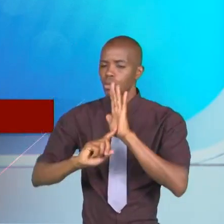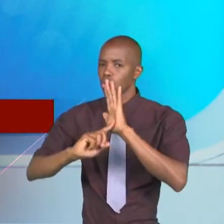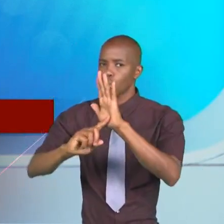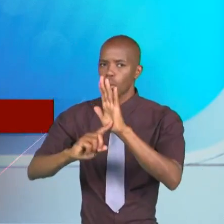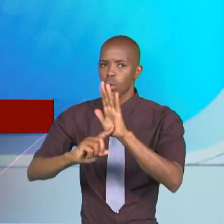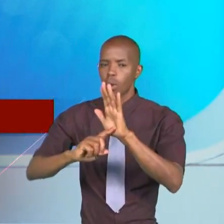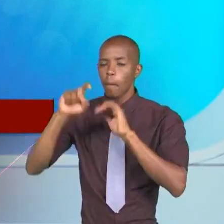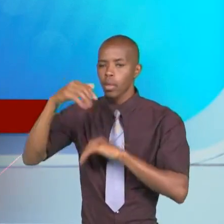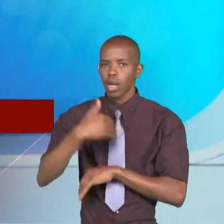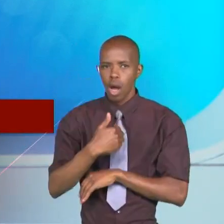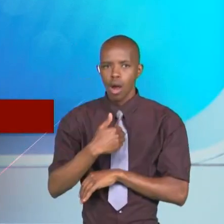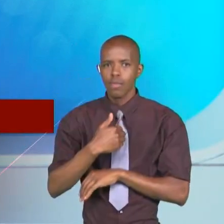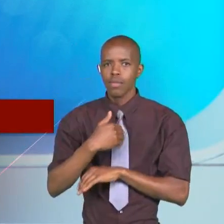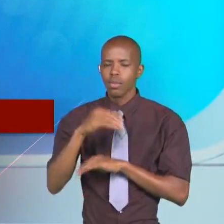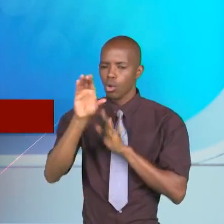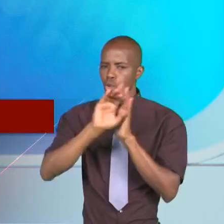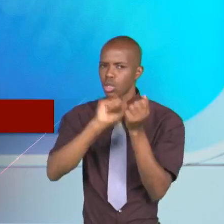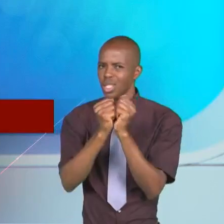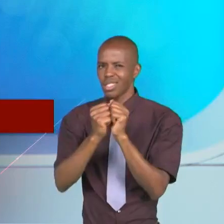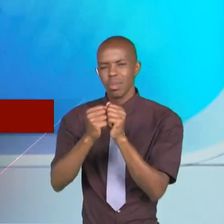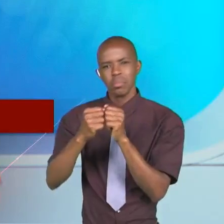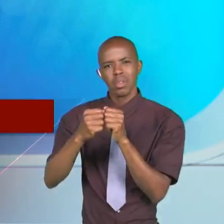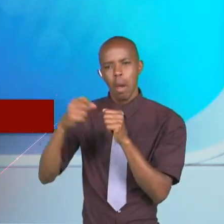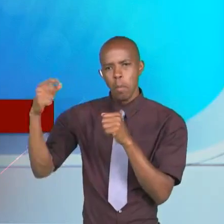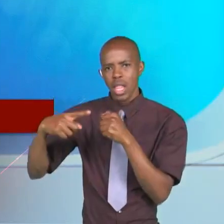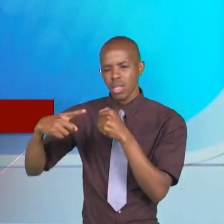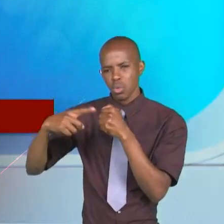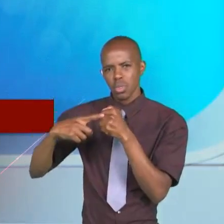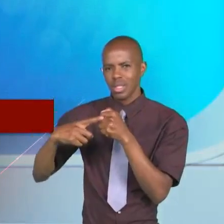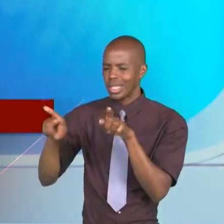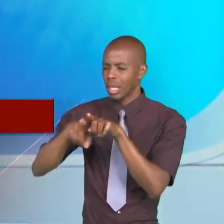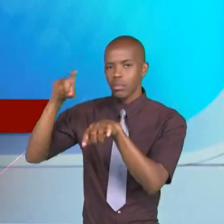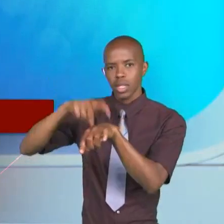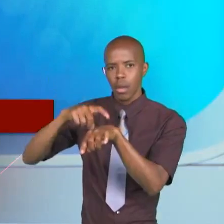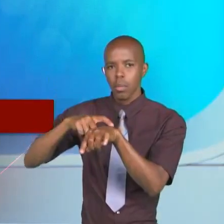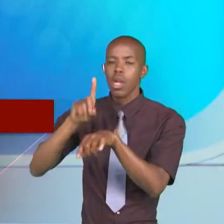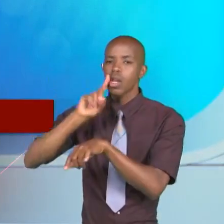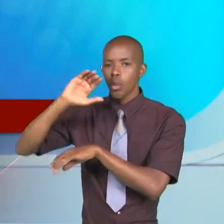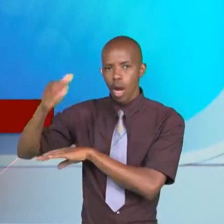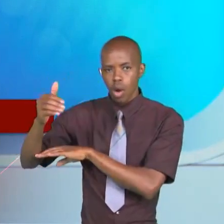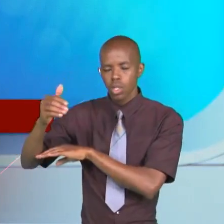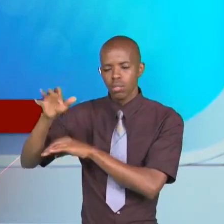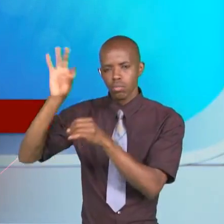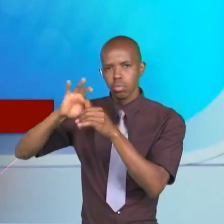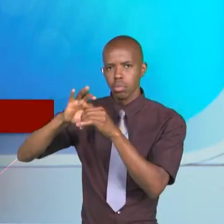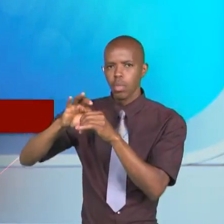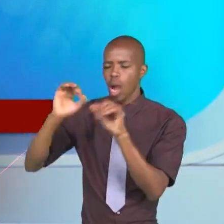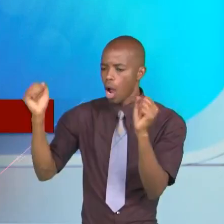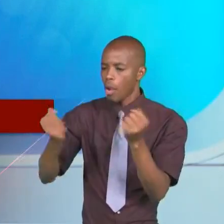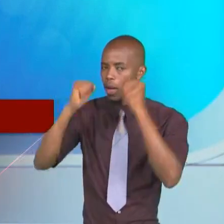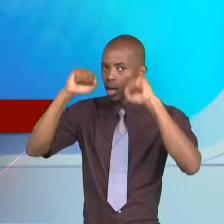we are supposed to have a referendum around June, and that's pretty much around the same time that the Nairobi County by-elections